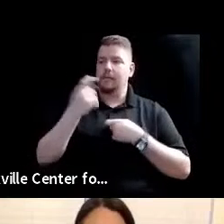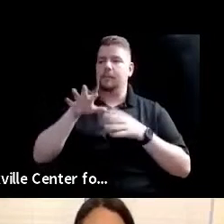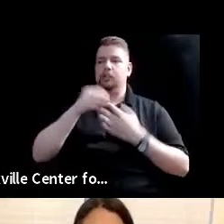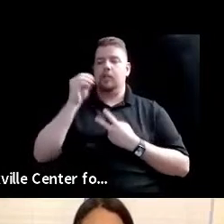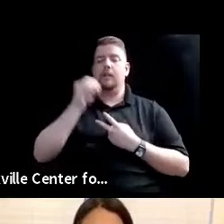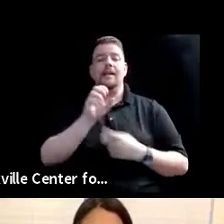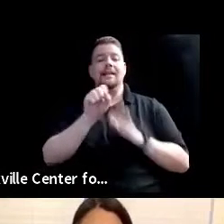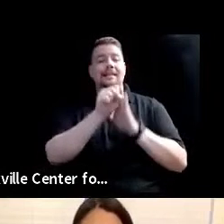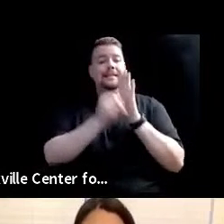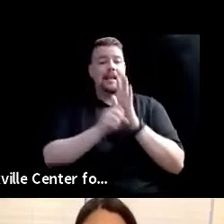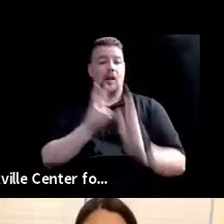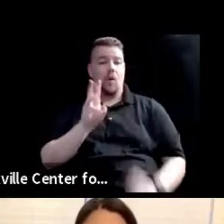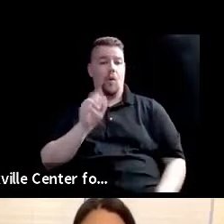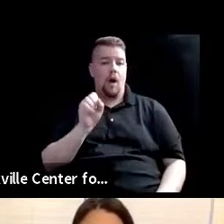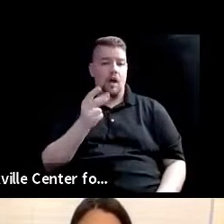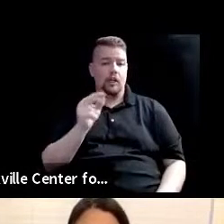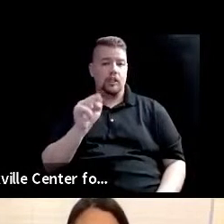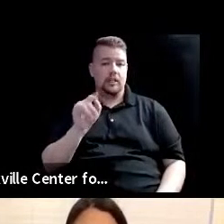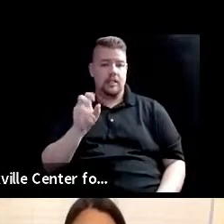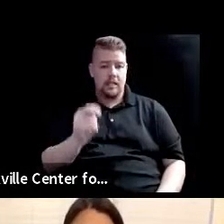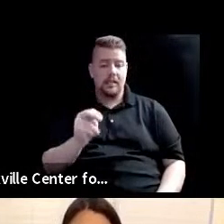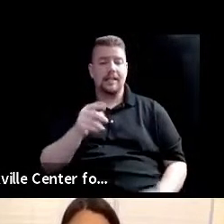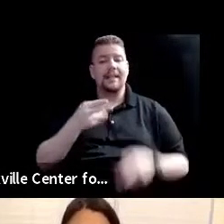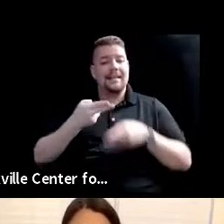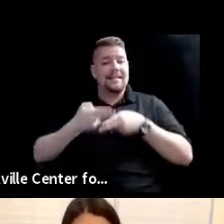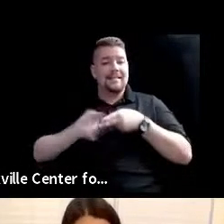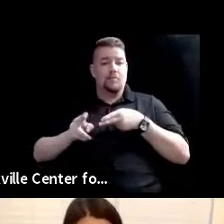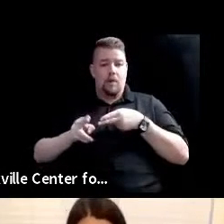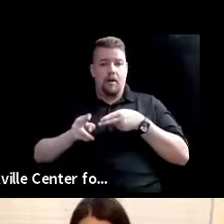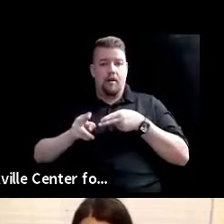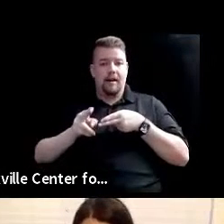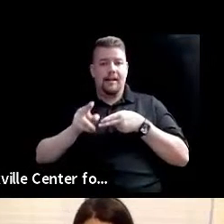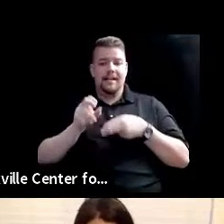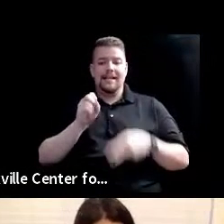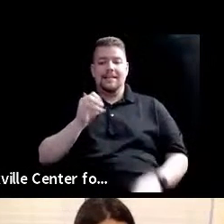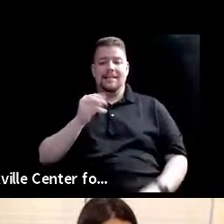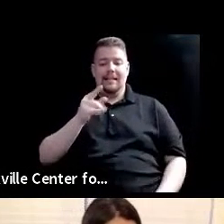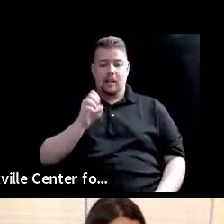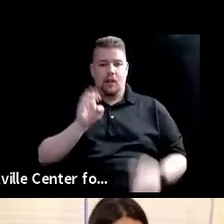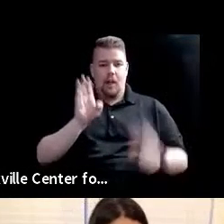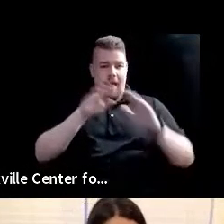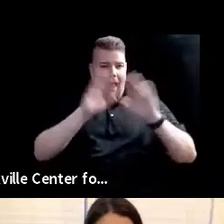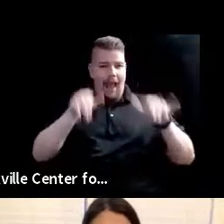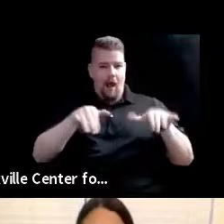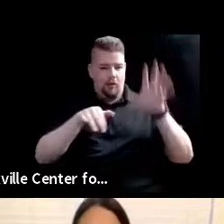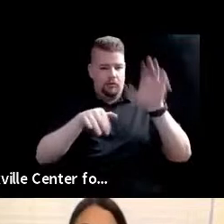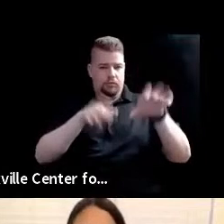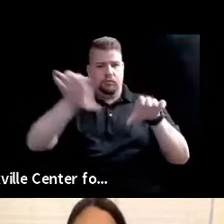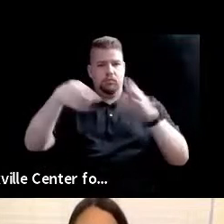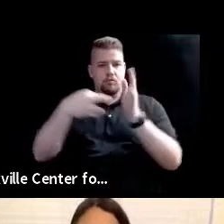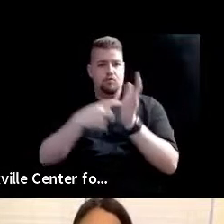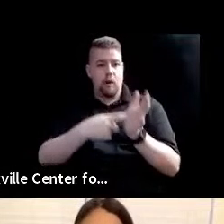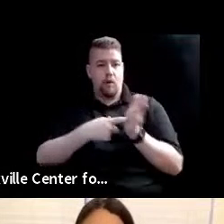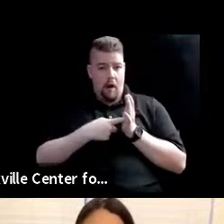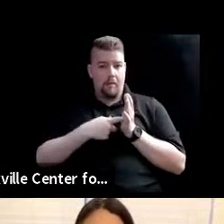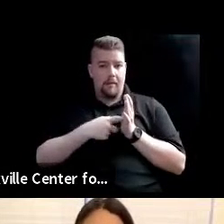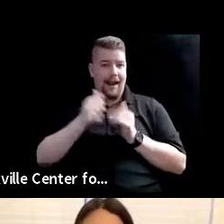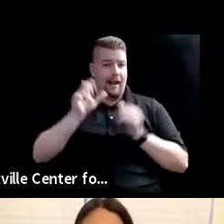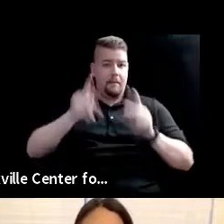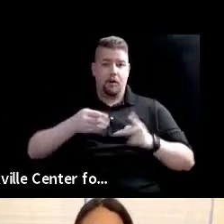of Washington did, which was they did a temporary single household requirement for anybody eating